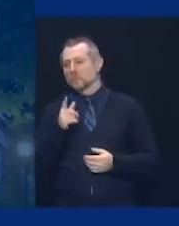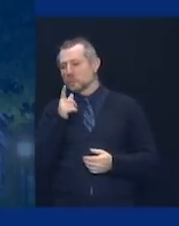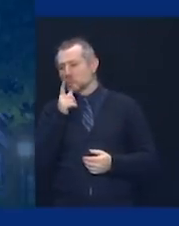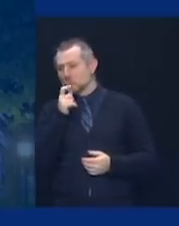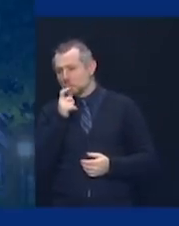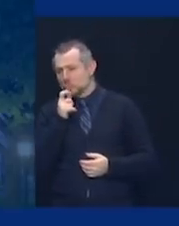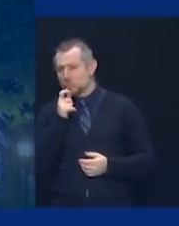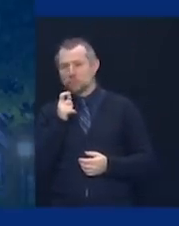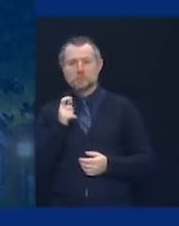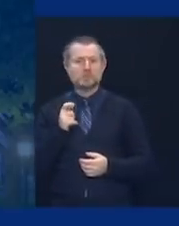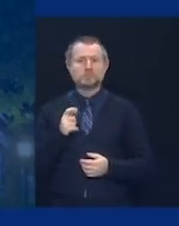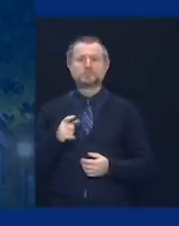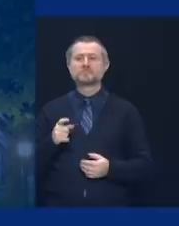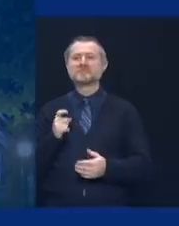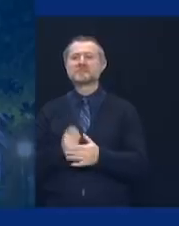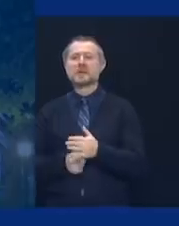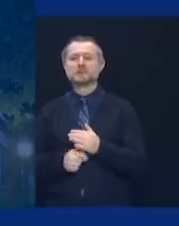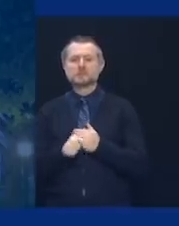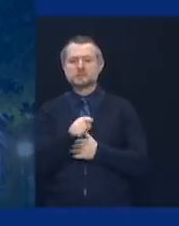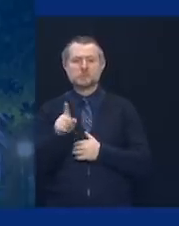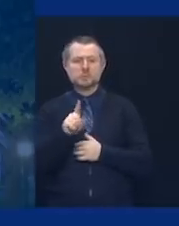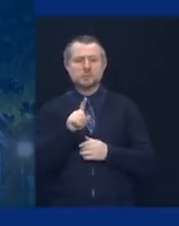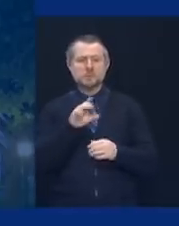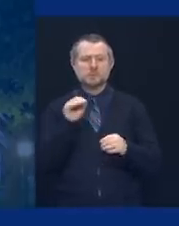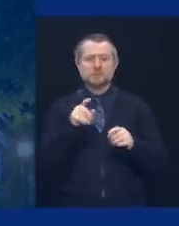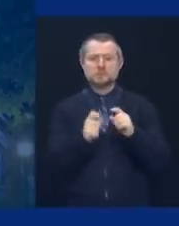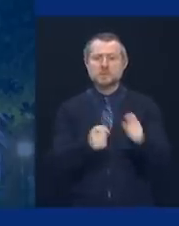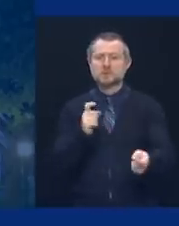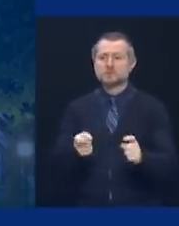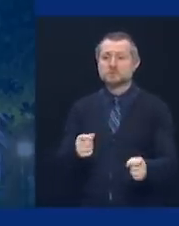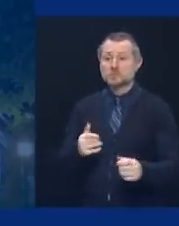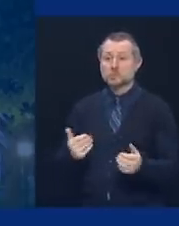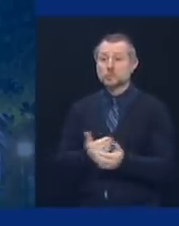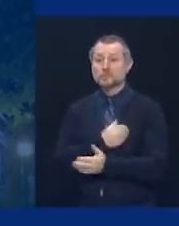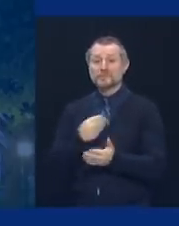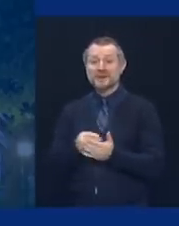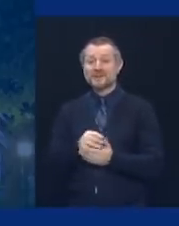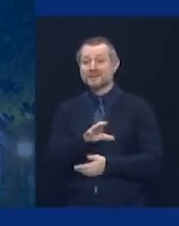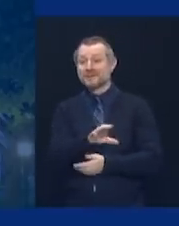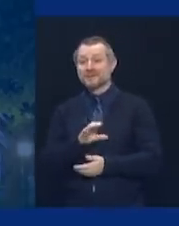you tax and who would you give the money to, right?